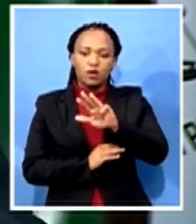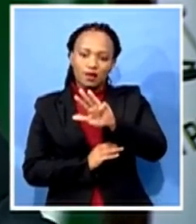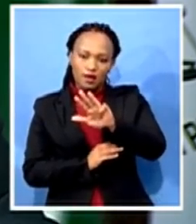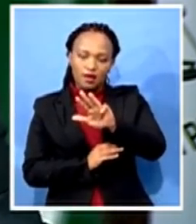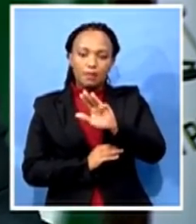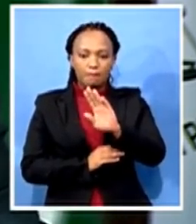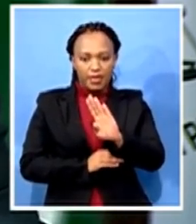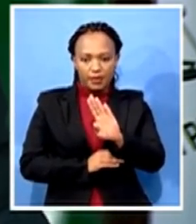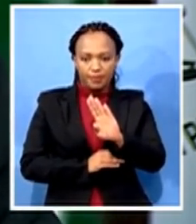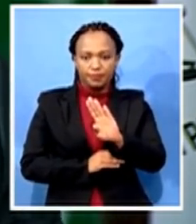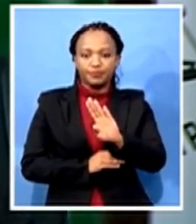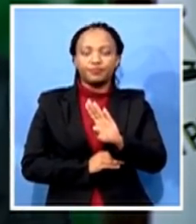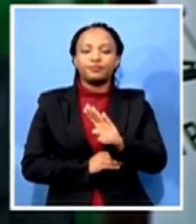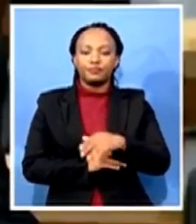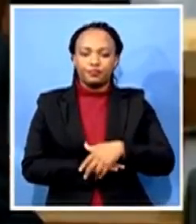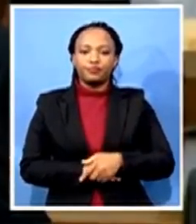Chair.